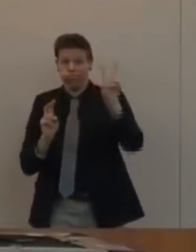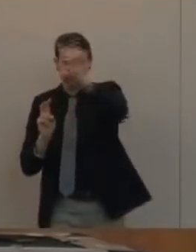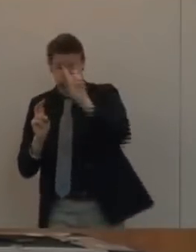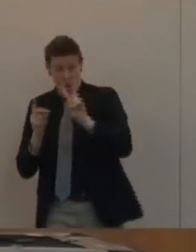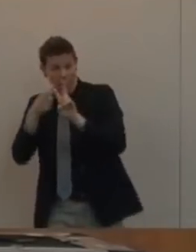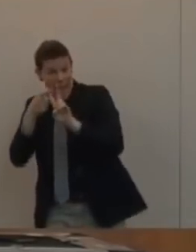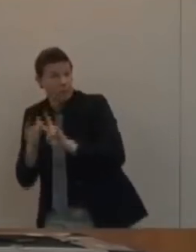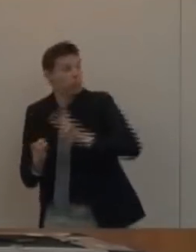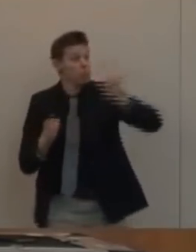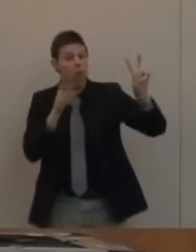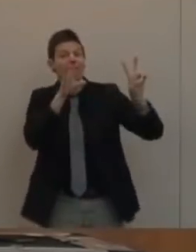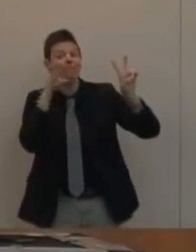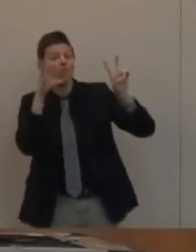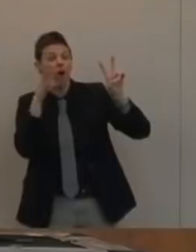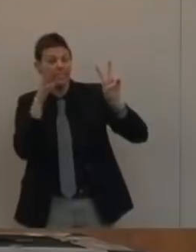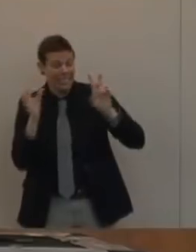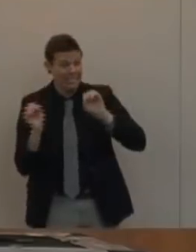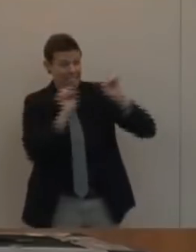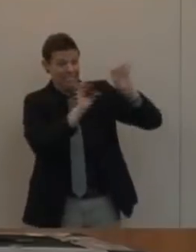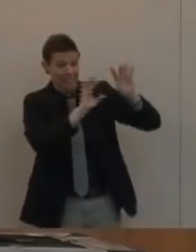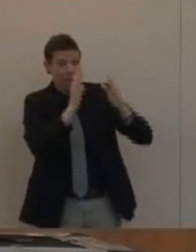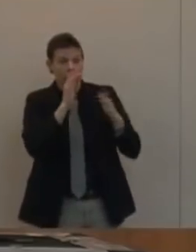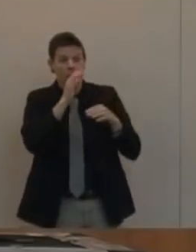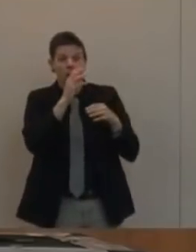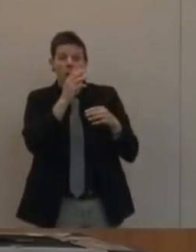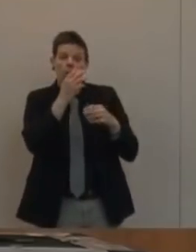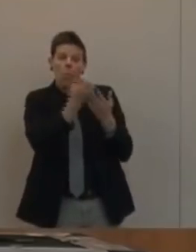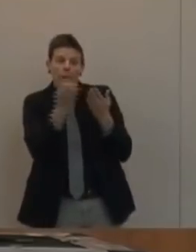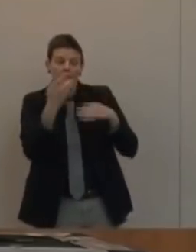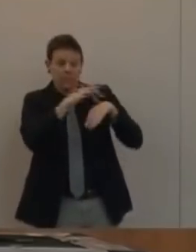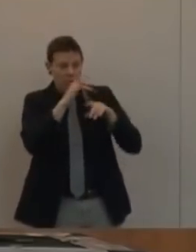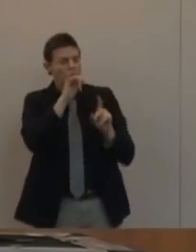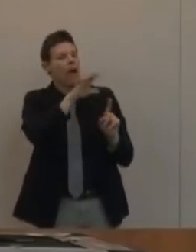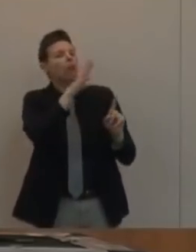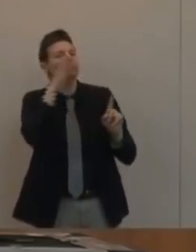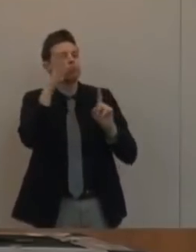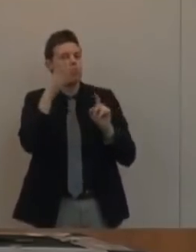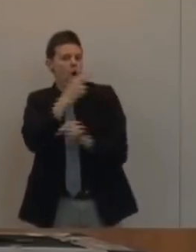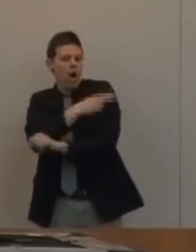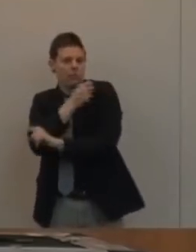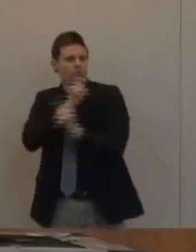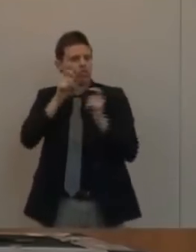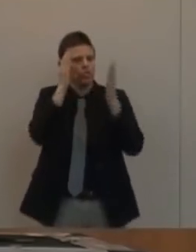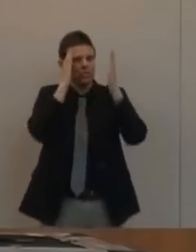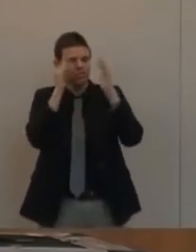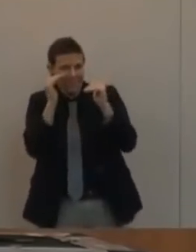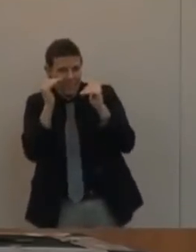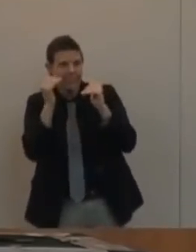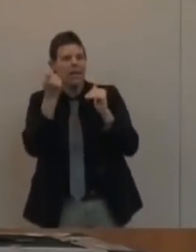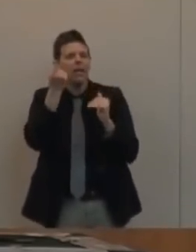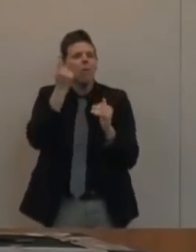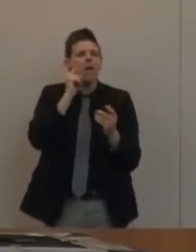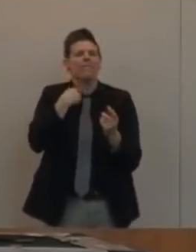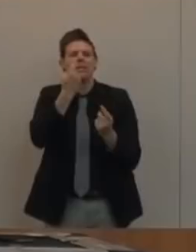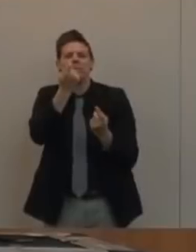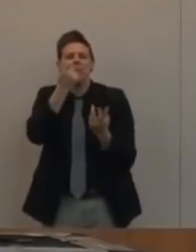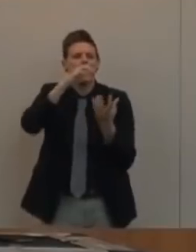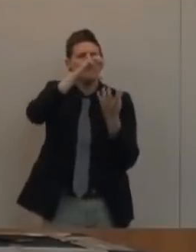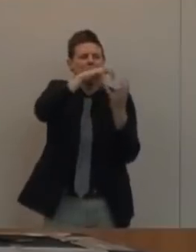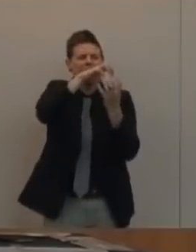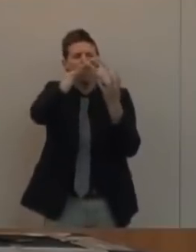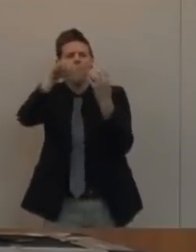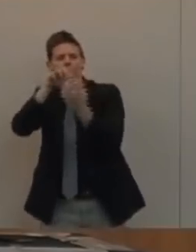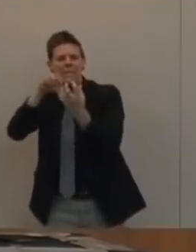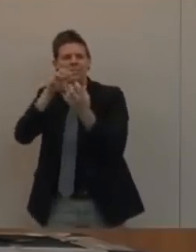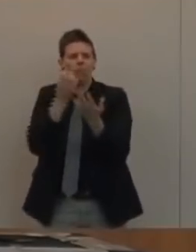local hospitals or rural hospitals should expect that. But we're going to have a mix in our state. And that mix has got to be